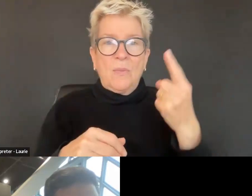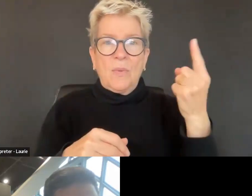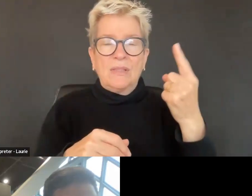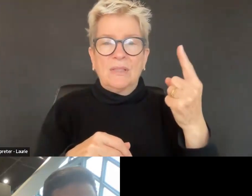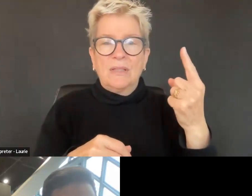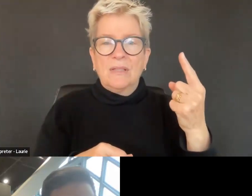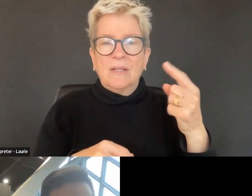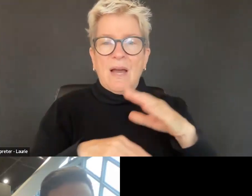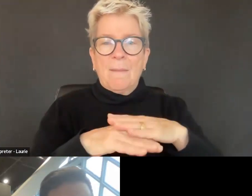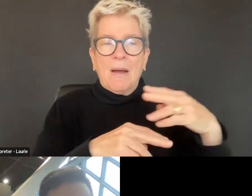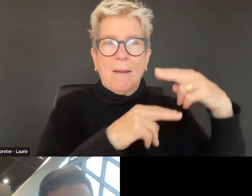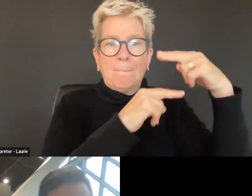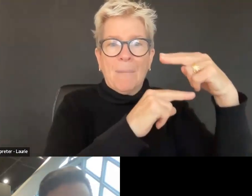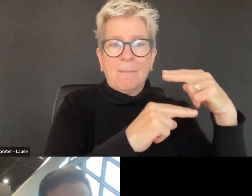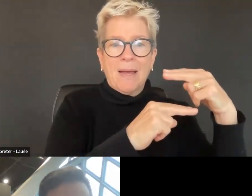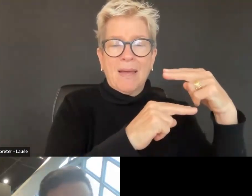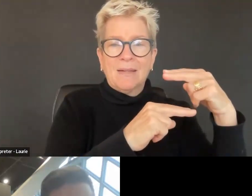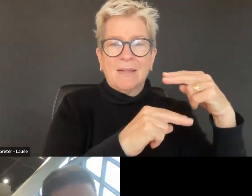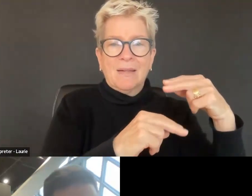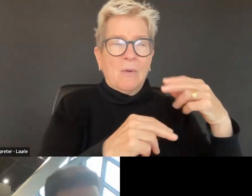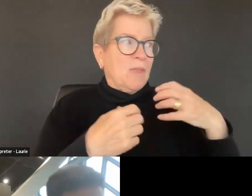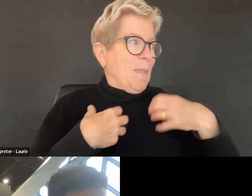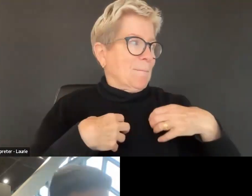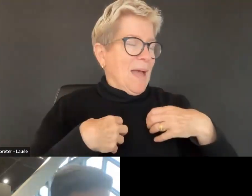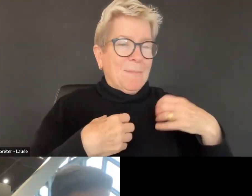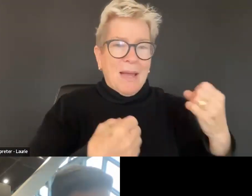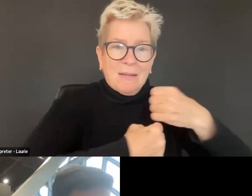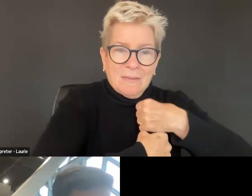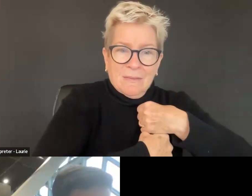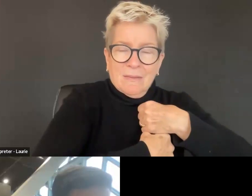I'm just on a bunk bed out in the open with my backpack, and